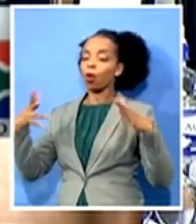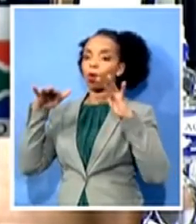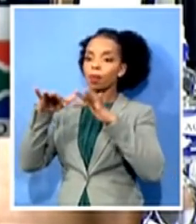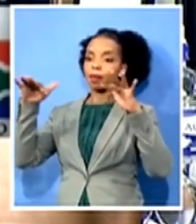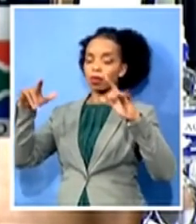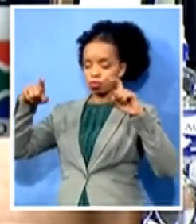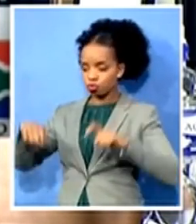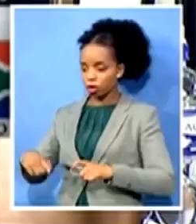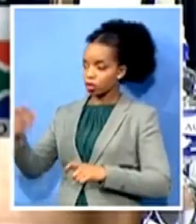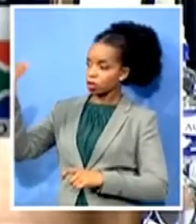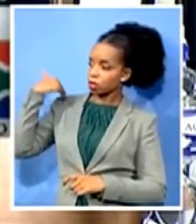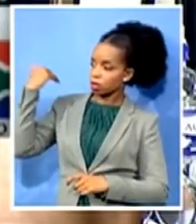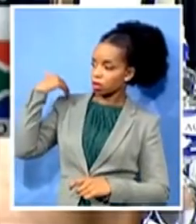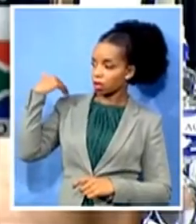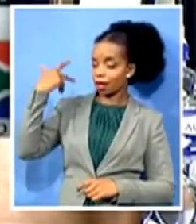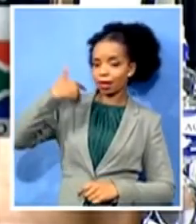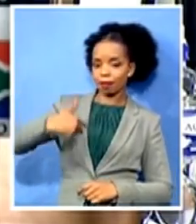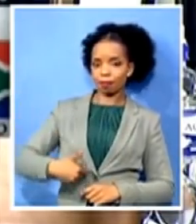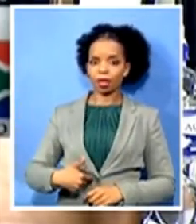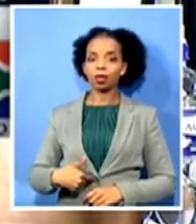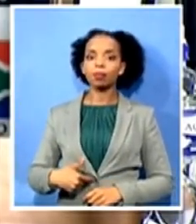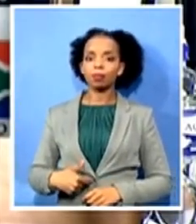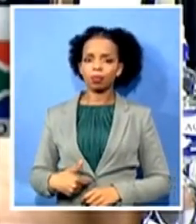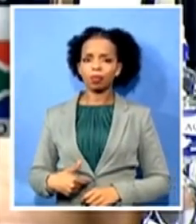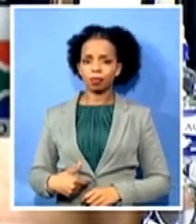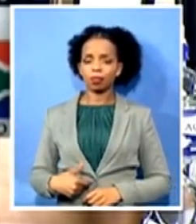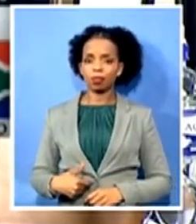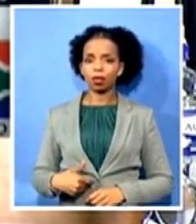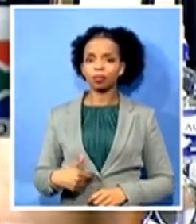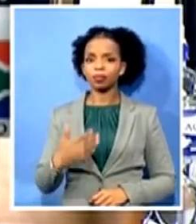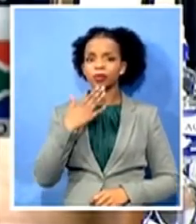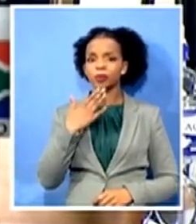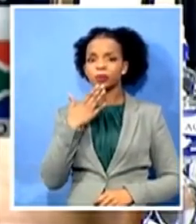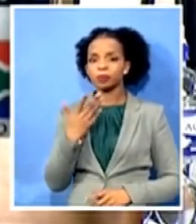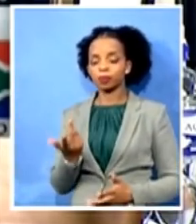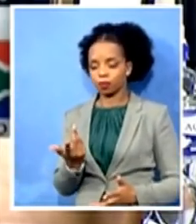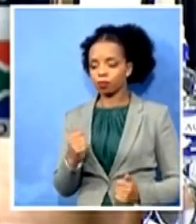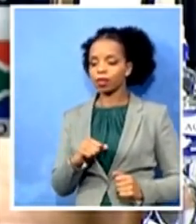Treasury and the audit report. And